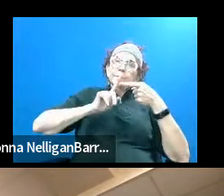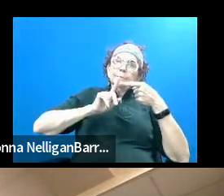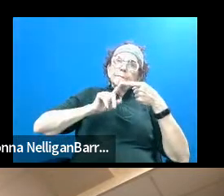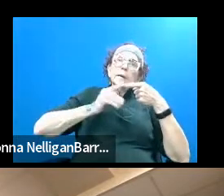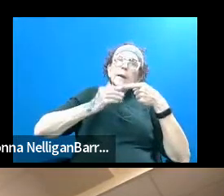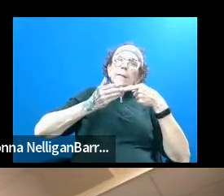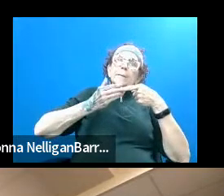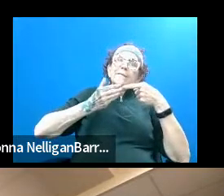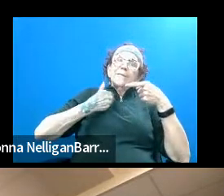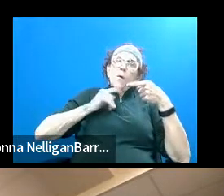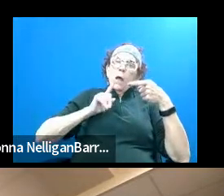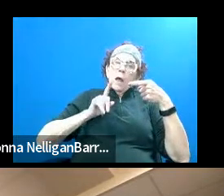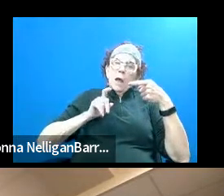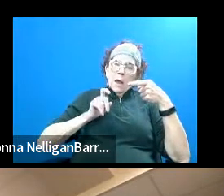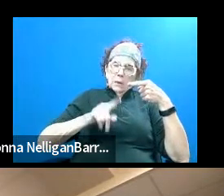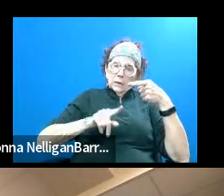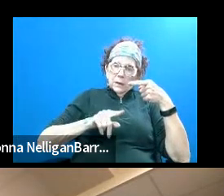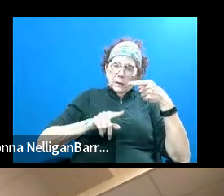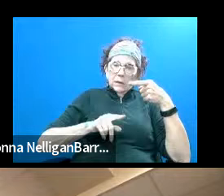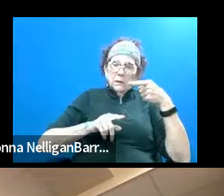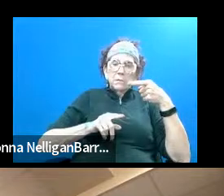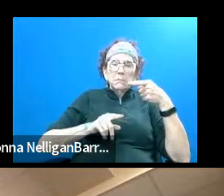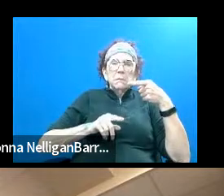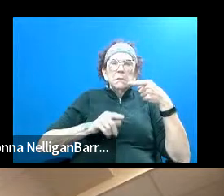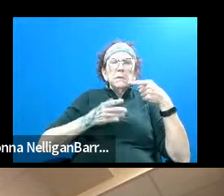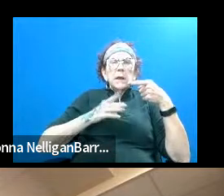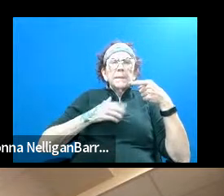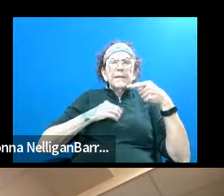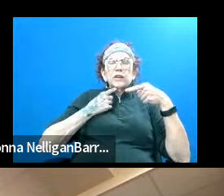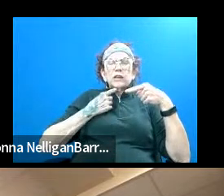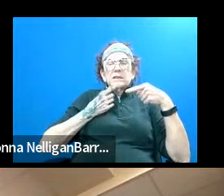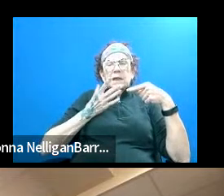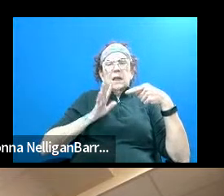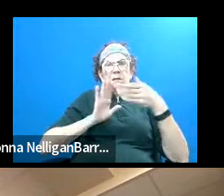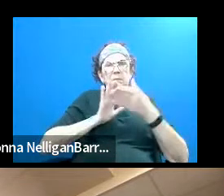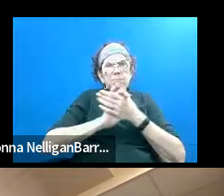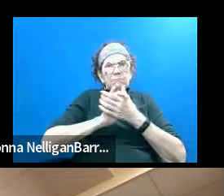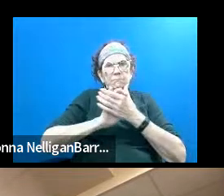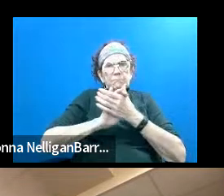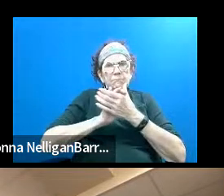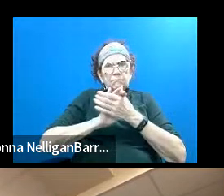let me first say congratulations, Heidi, on your retirement.